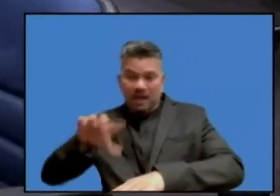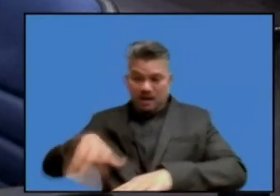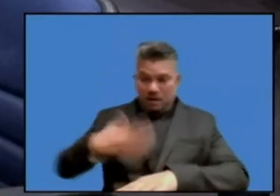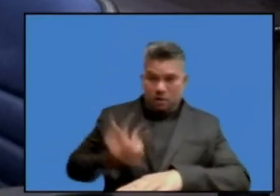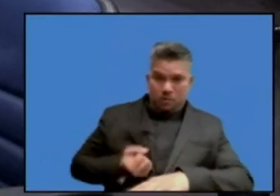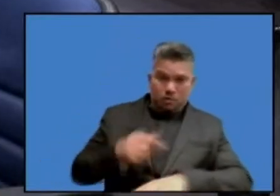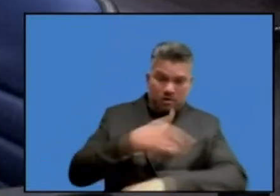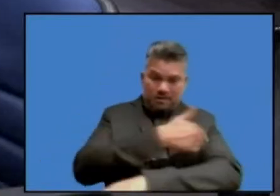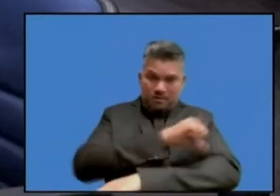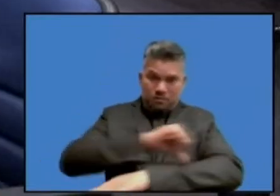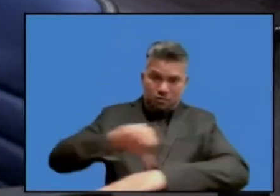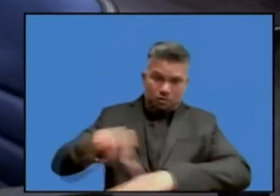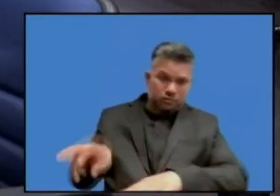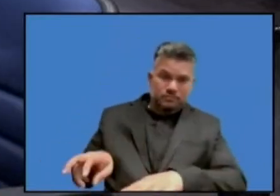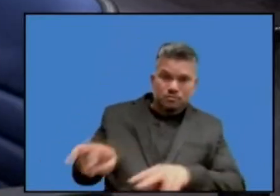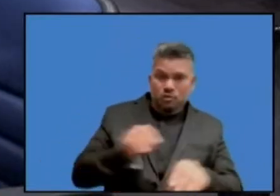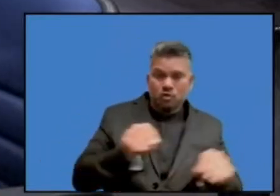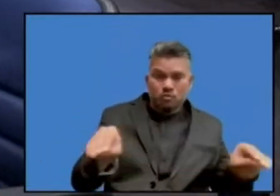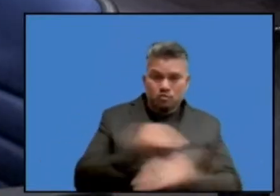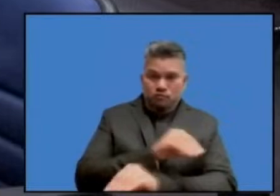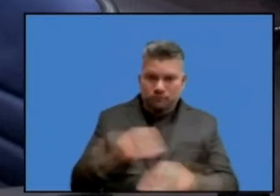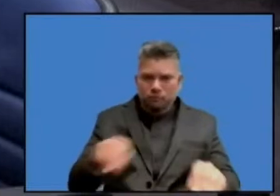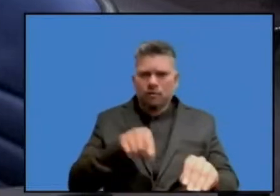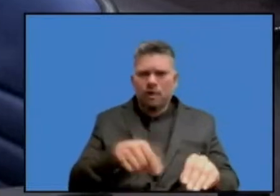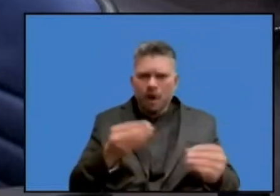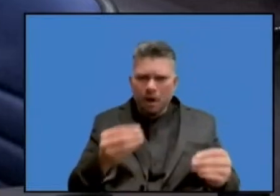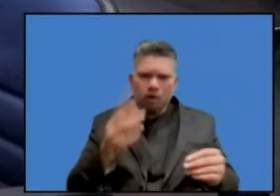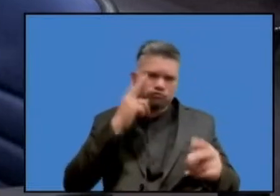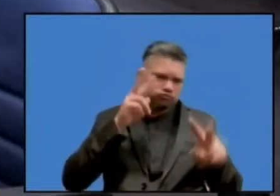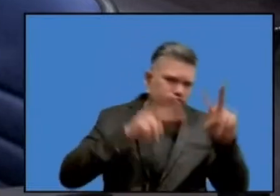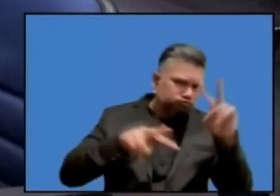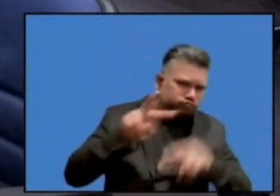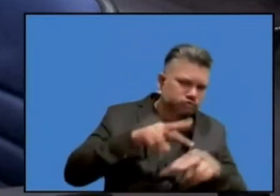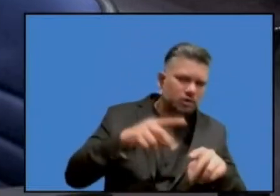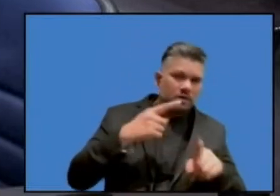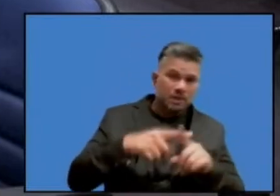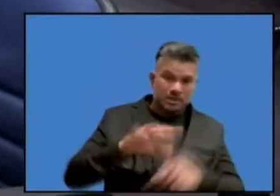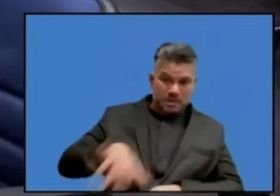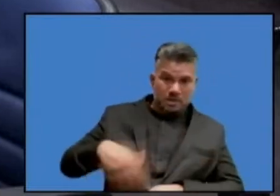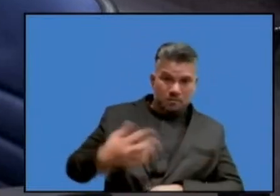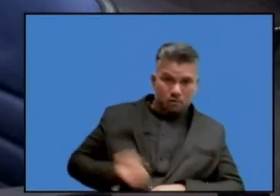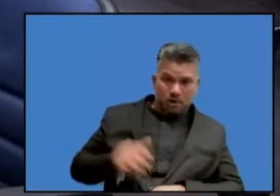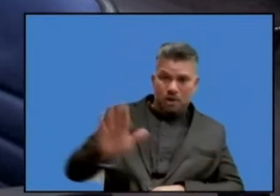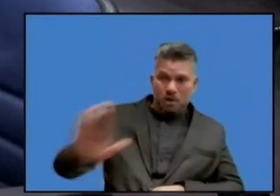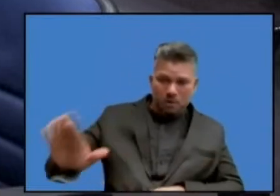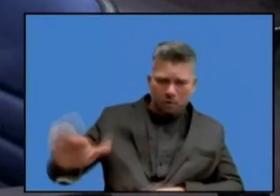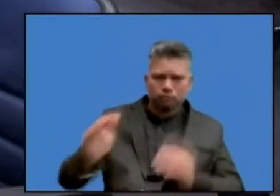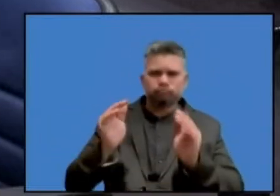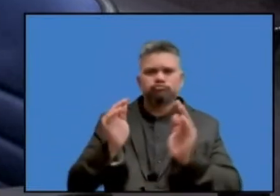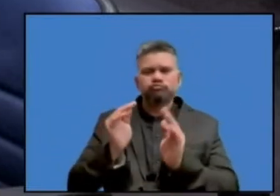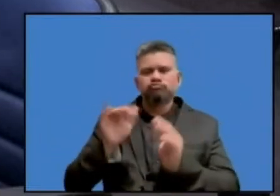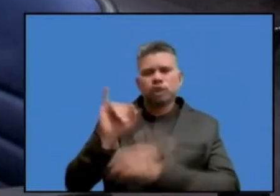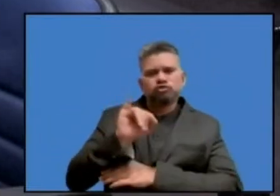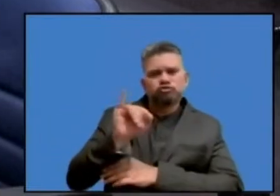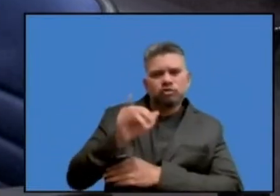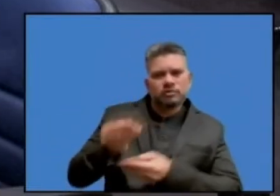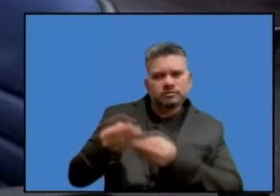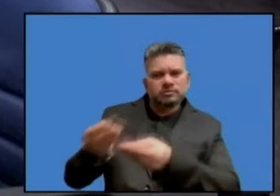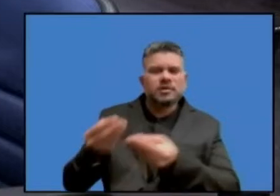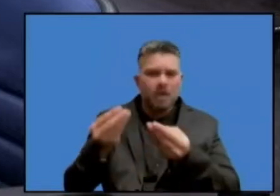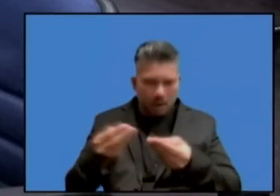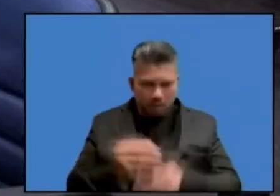health insurance for Cambodian migrant workers in Thailand. Fourth, we're also helping our